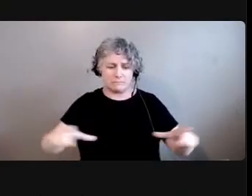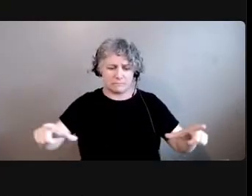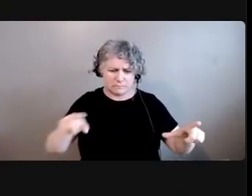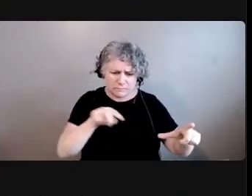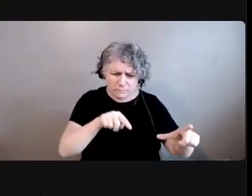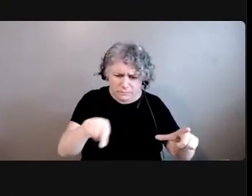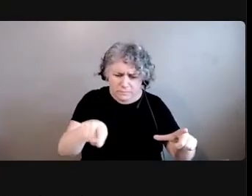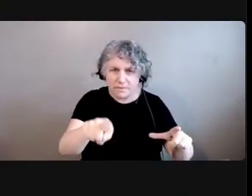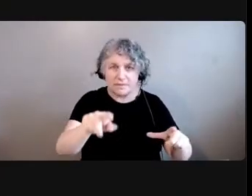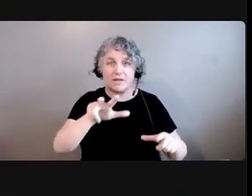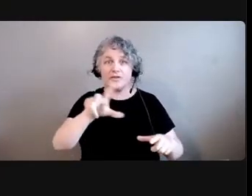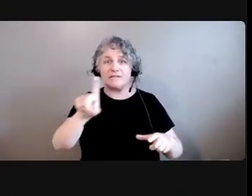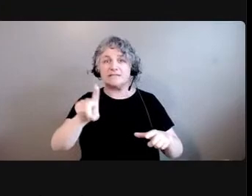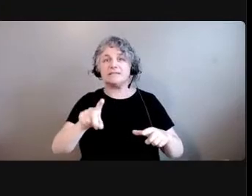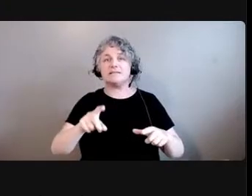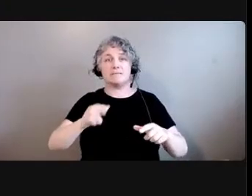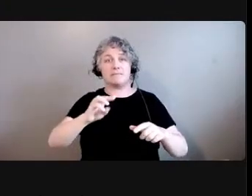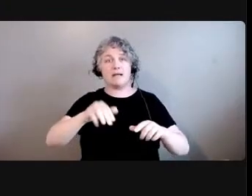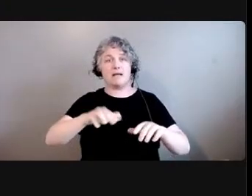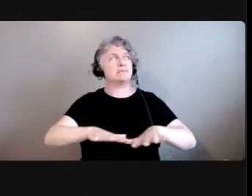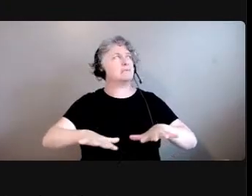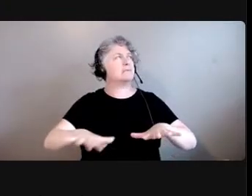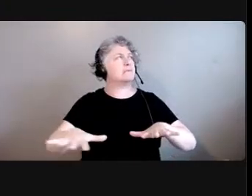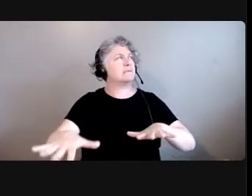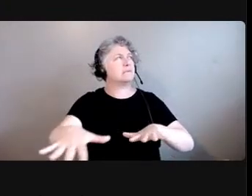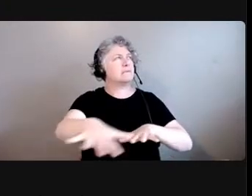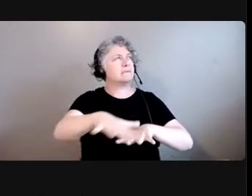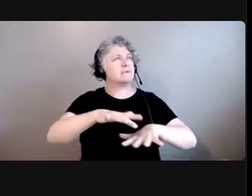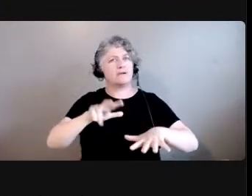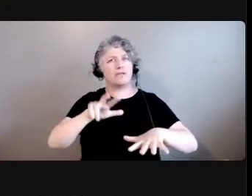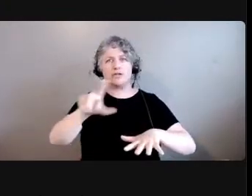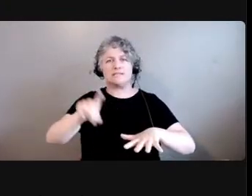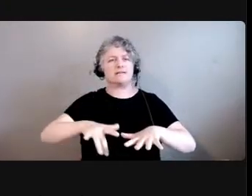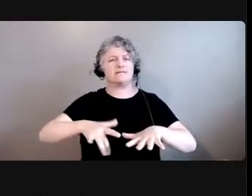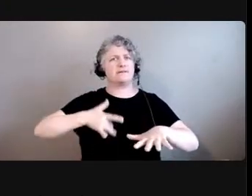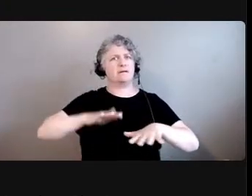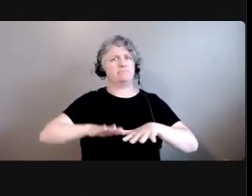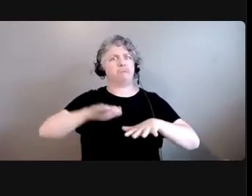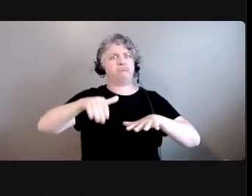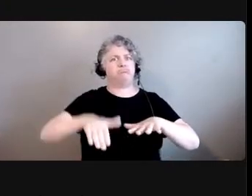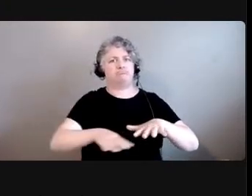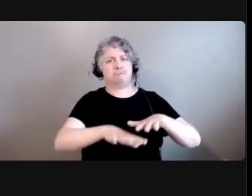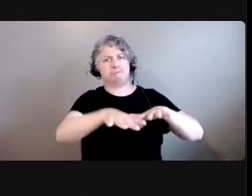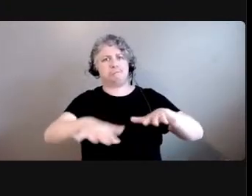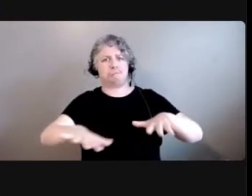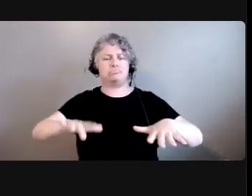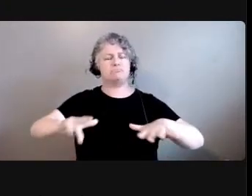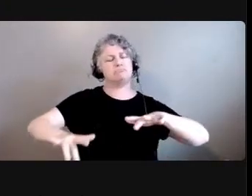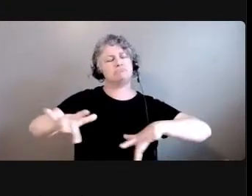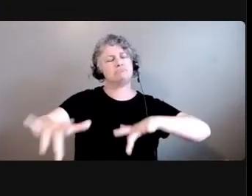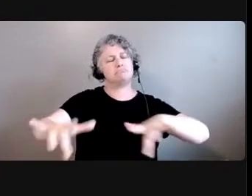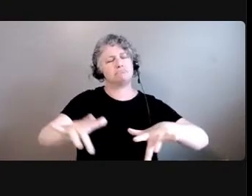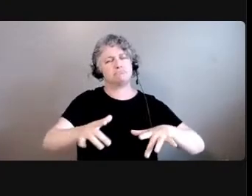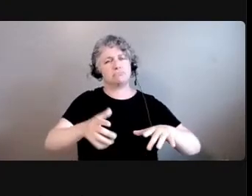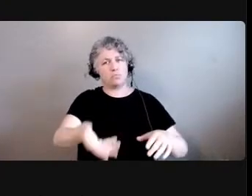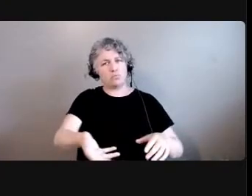project a 3D tactile map that is representative of the park layout and environment and placed at the Welcome